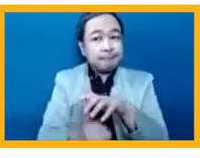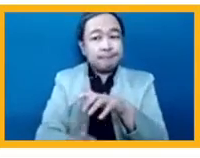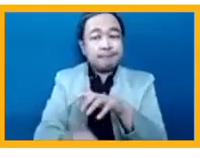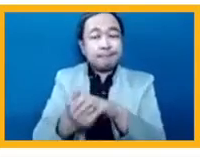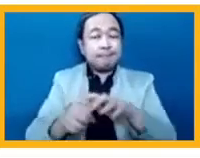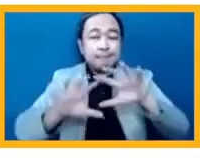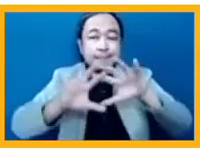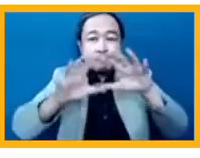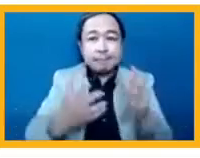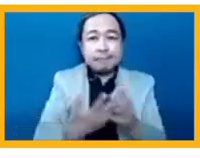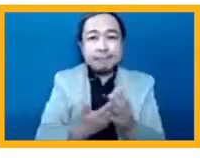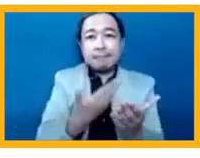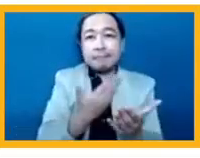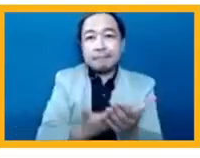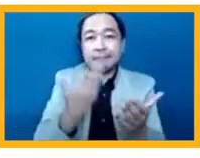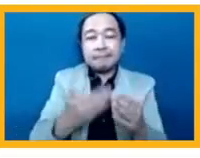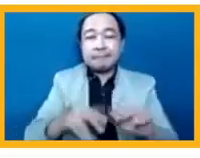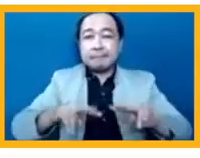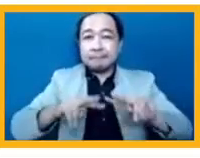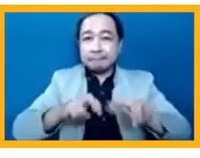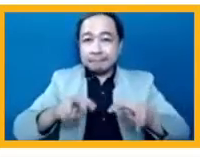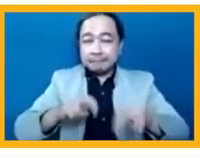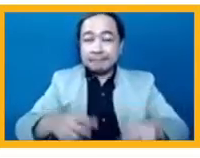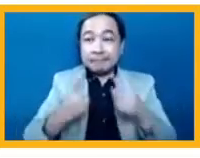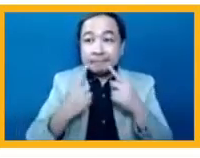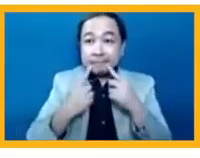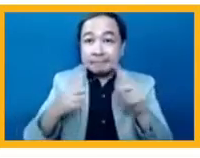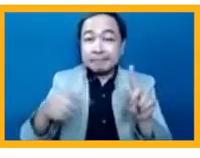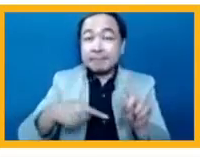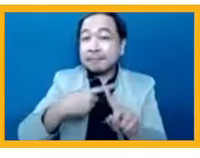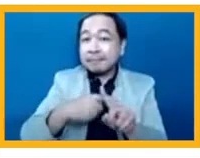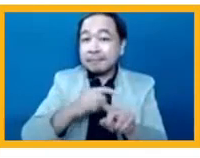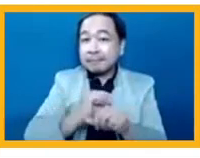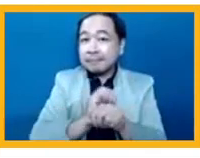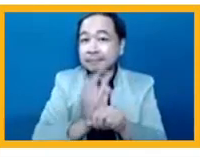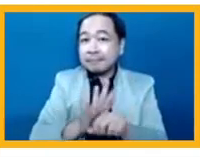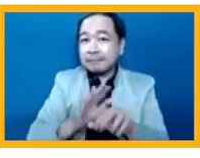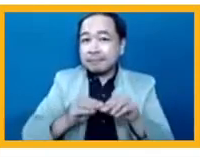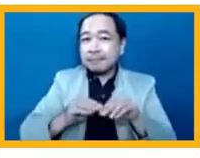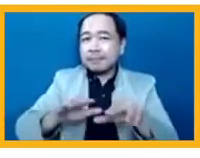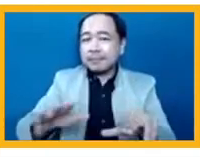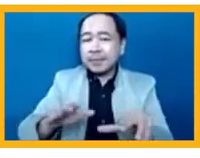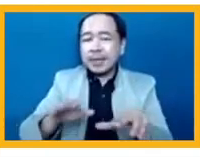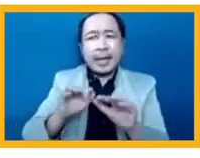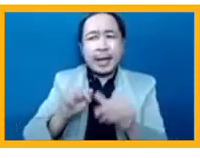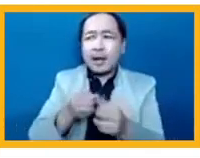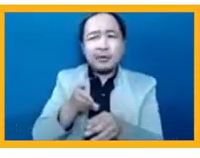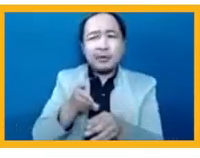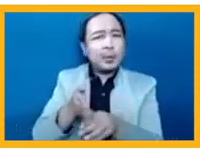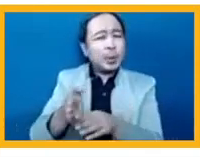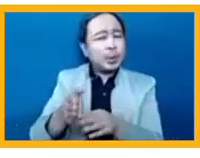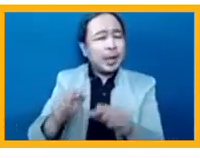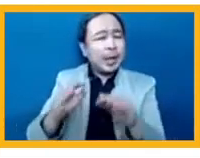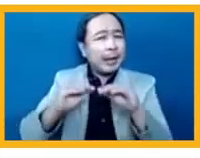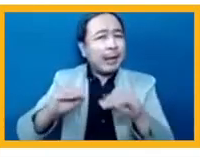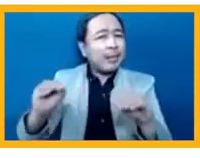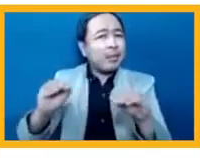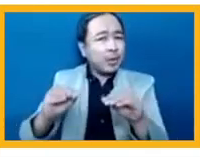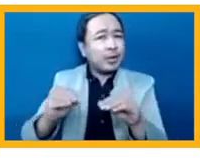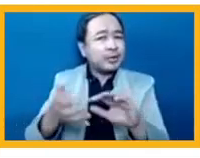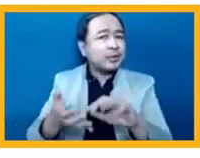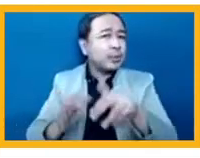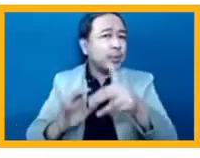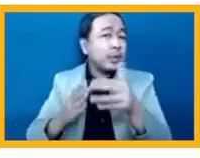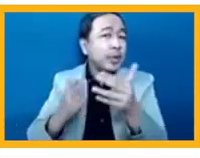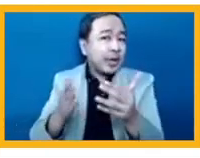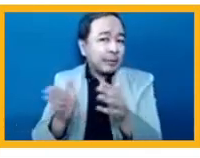efficacy and the onslaught of the pandemic has spurred considerable growth in the sector, and innovation continues to brew as we move towards